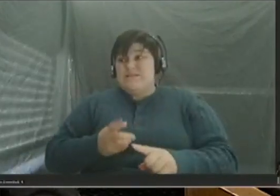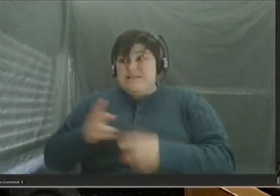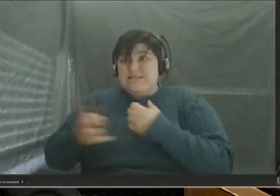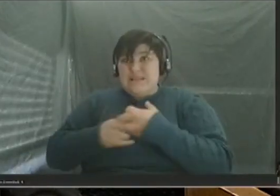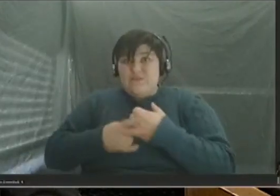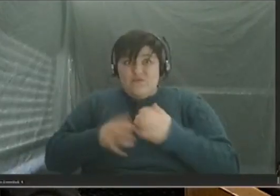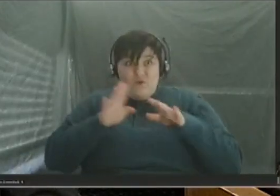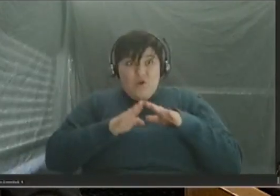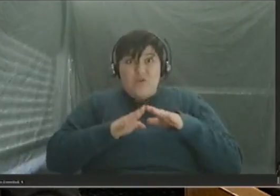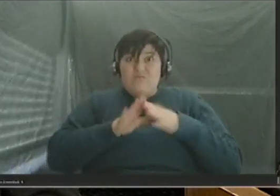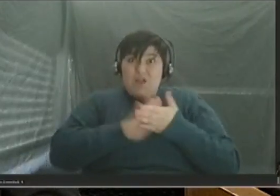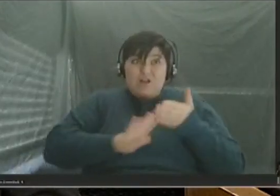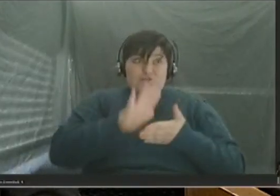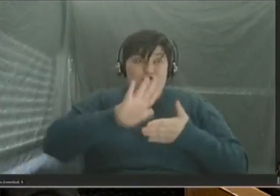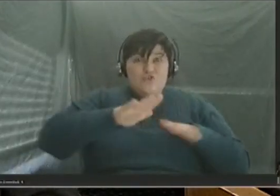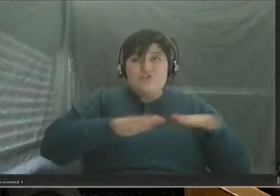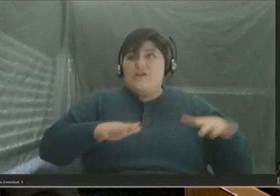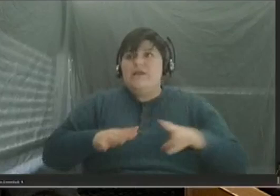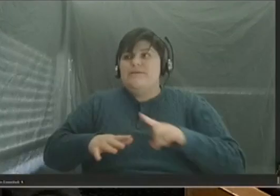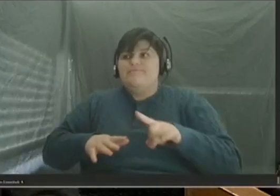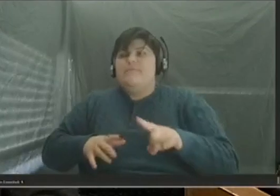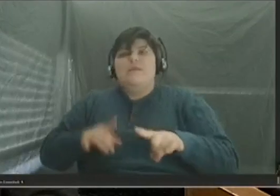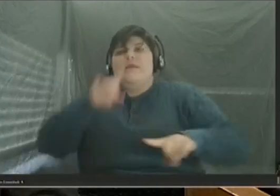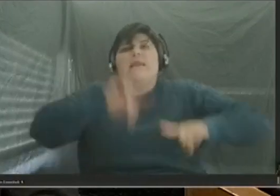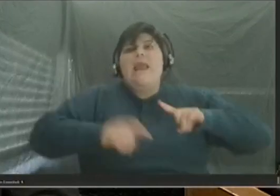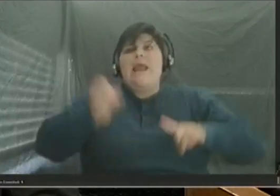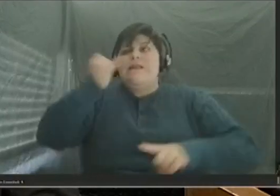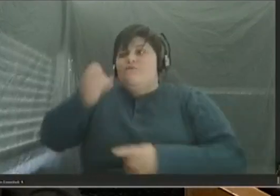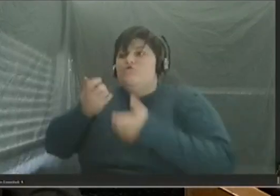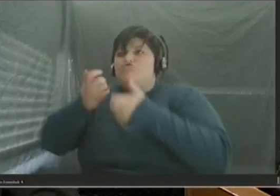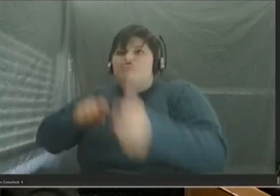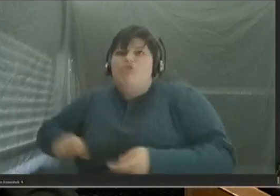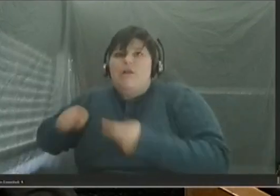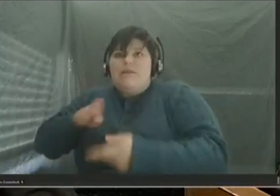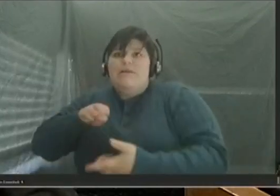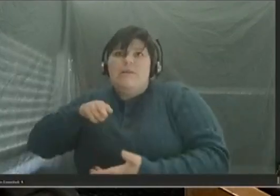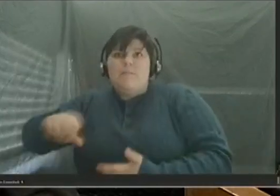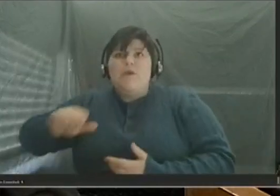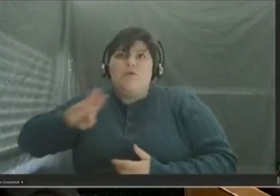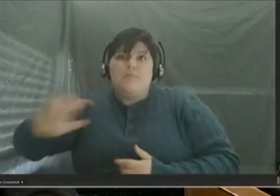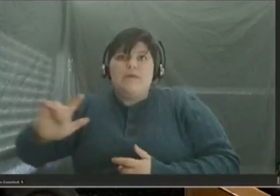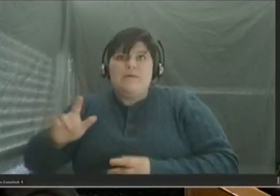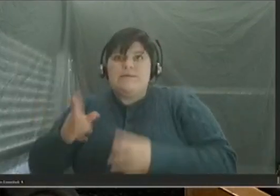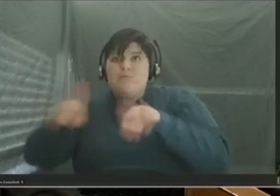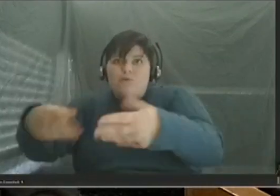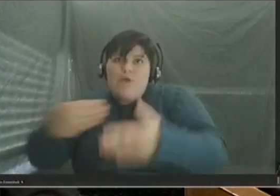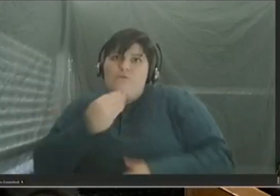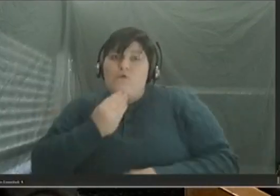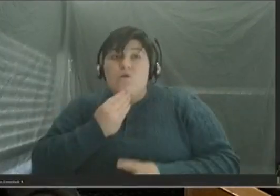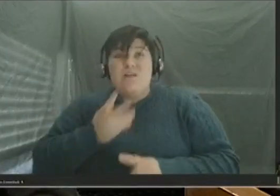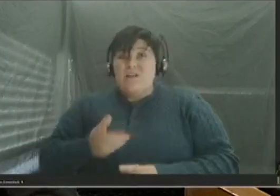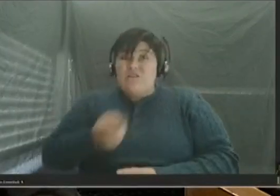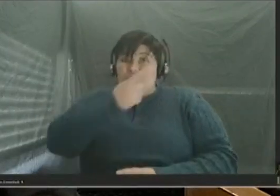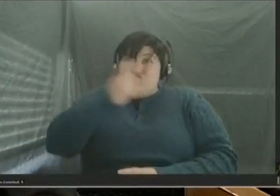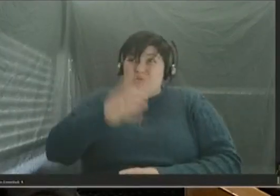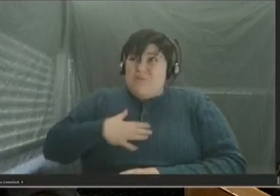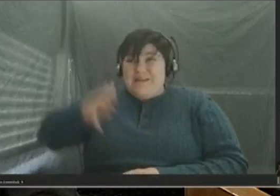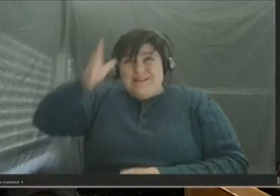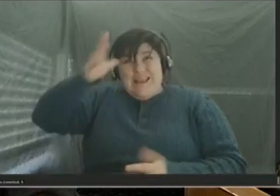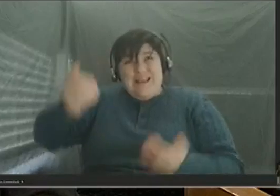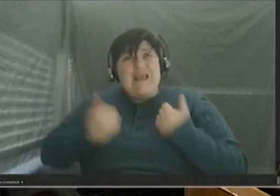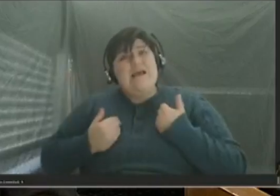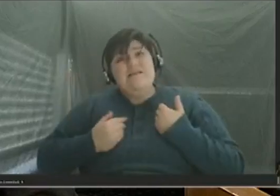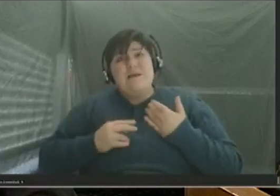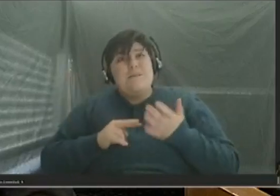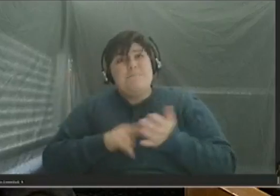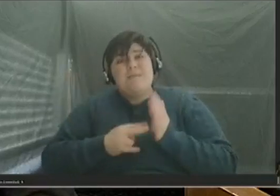hold a job long enough to make mortgage payments or put food on the table. The trauma and disability my dad has due to his service ultimately led to my